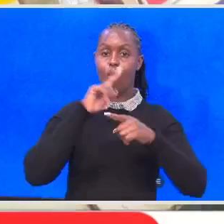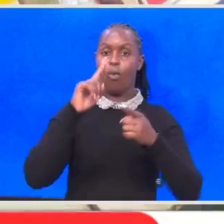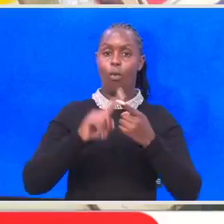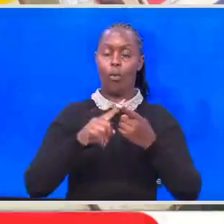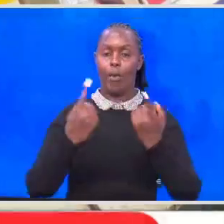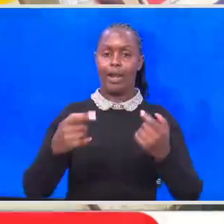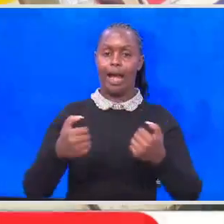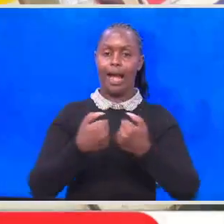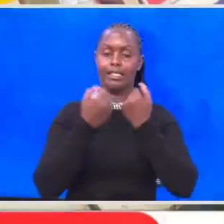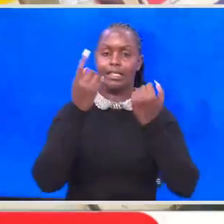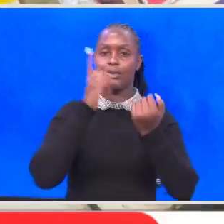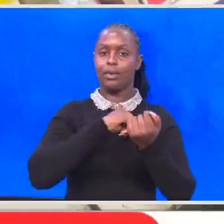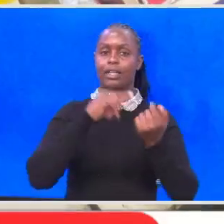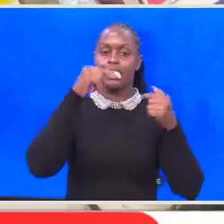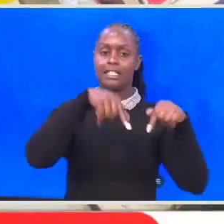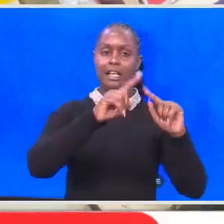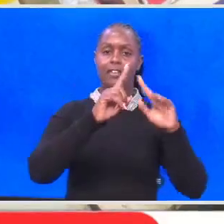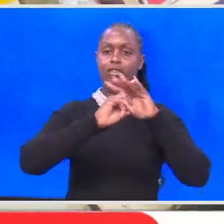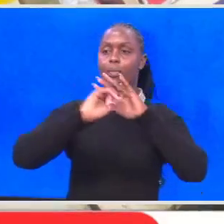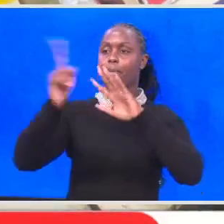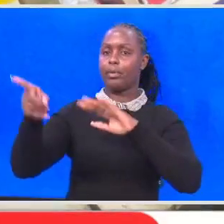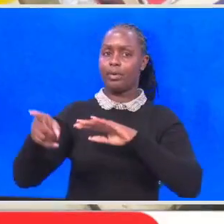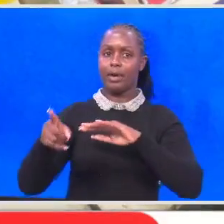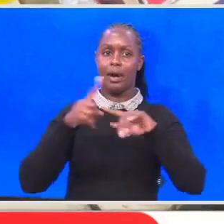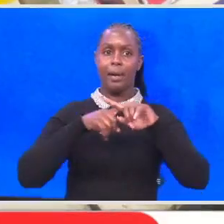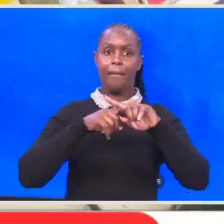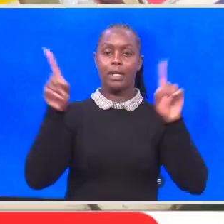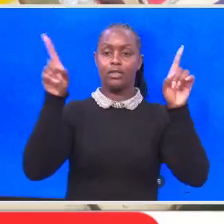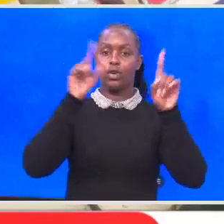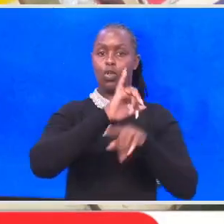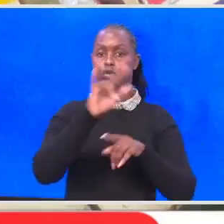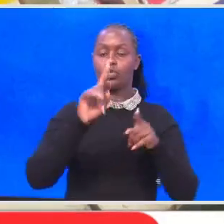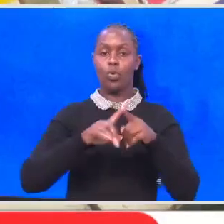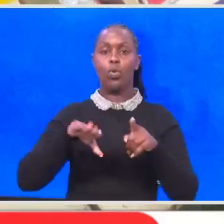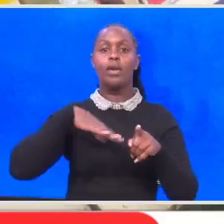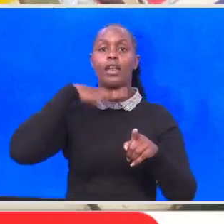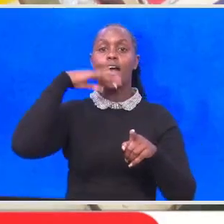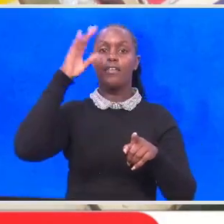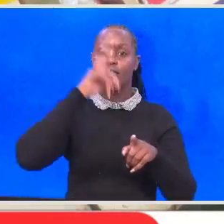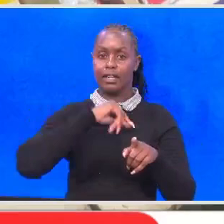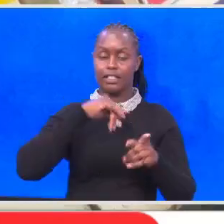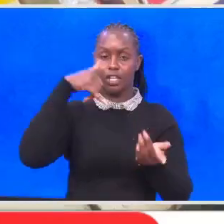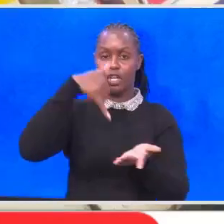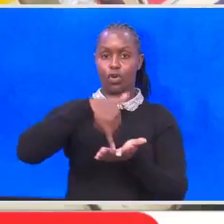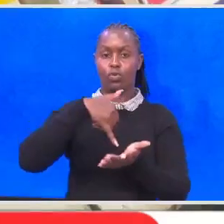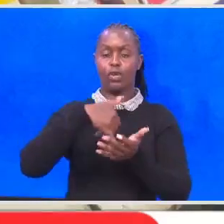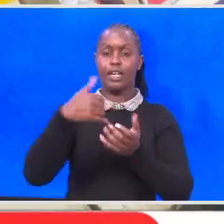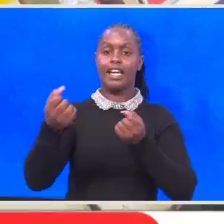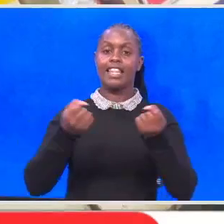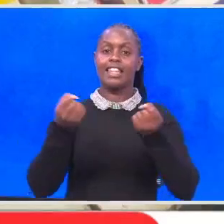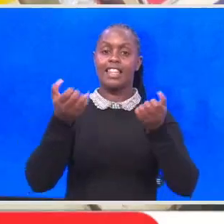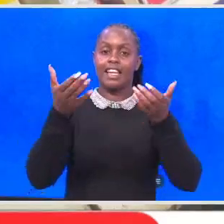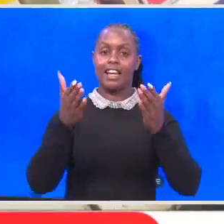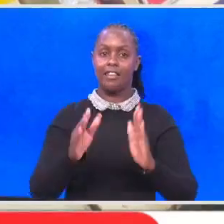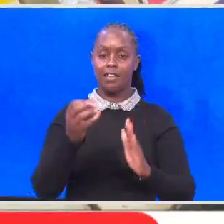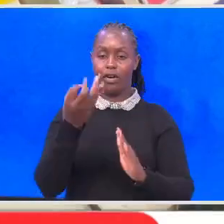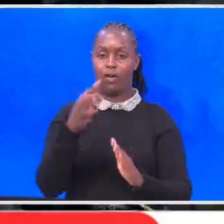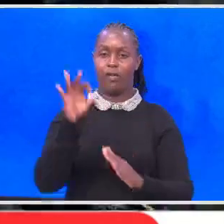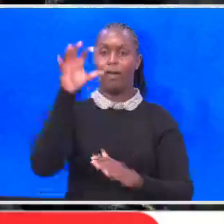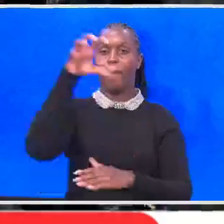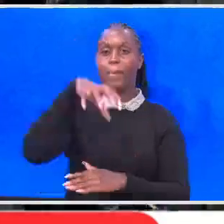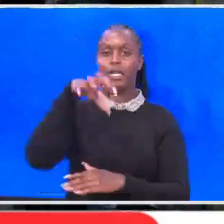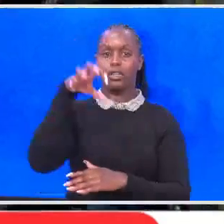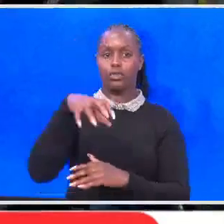saizi hatujampata. Katika wale walio wamaga dunia, mmoja wao ni driver wa hiyo matatu